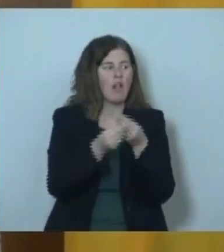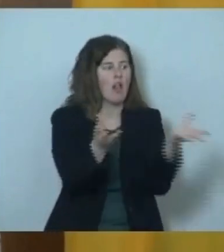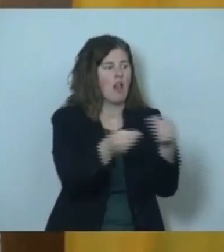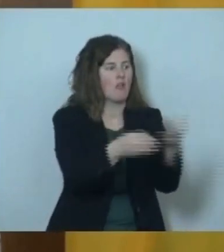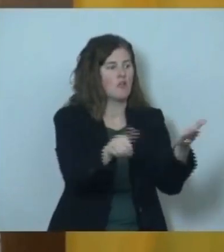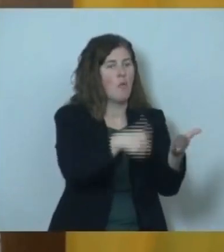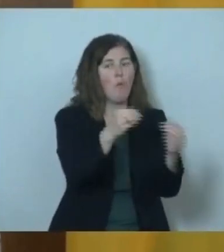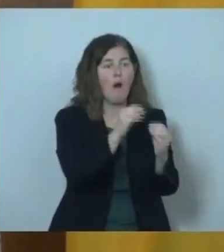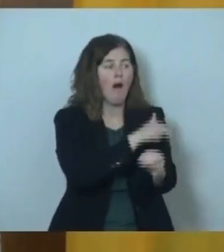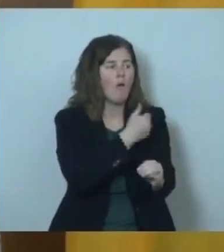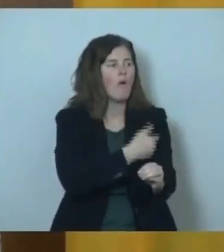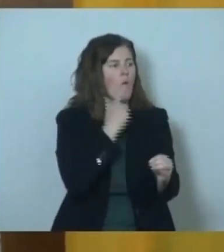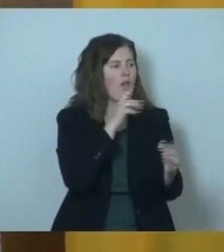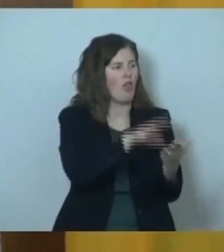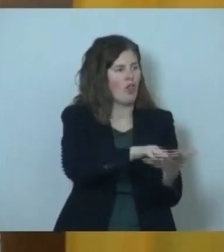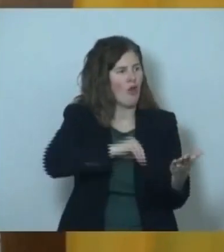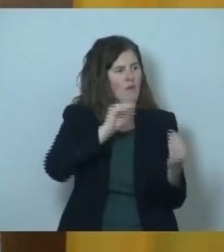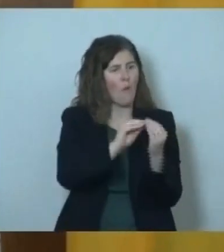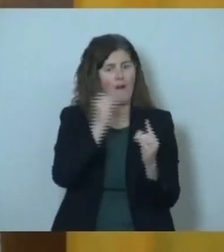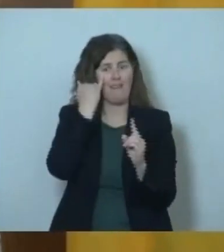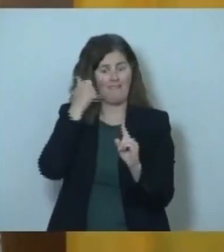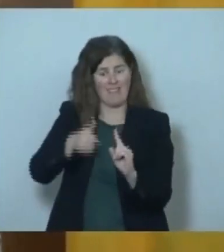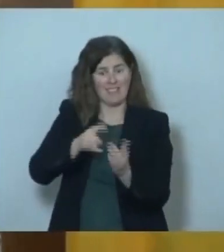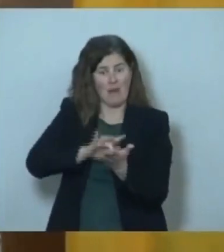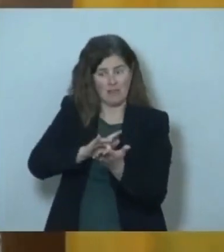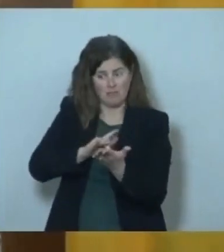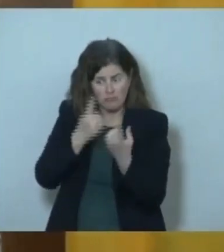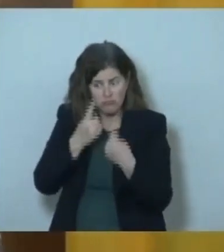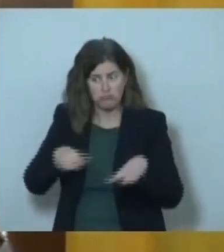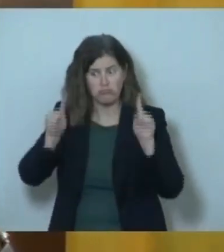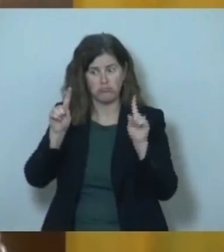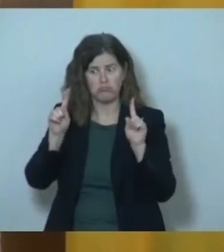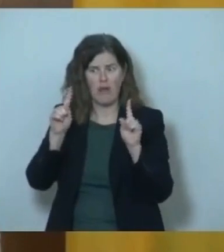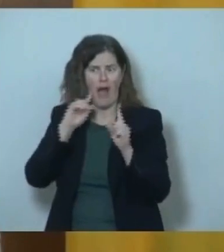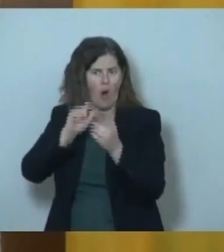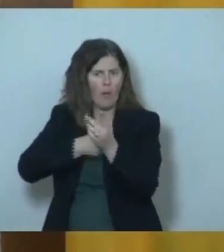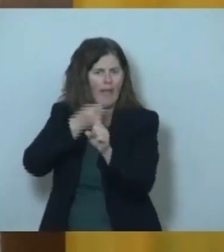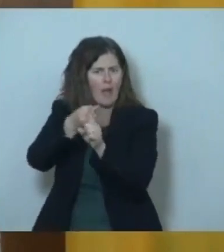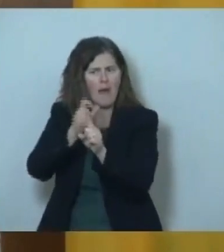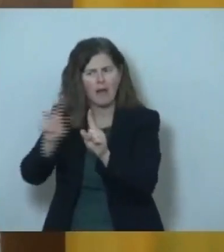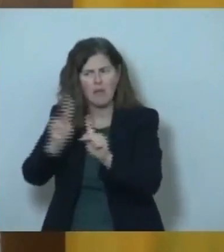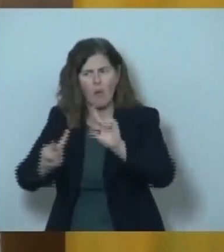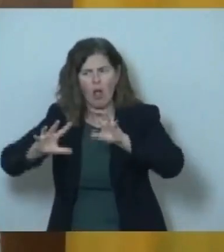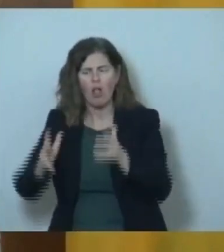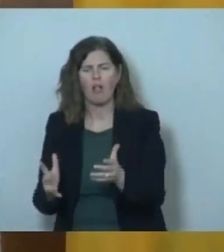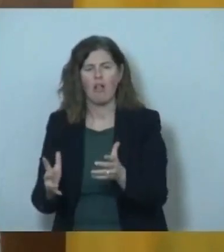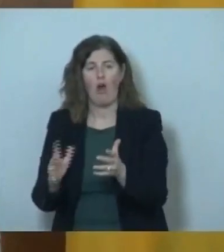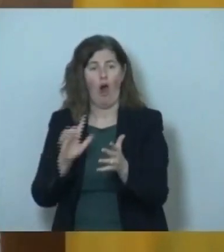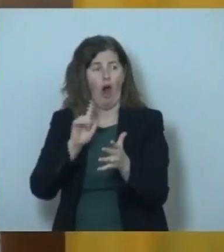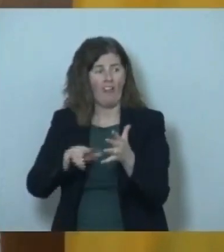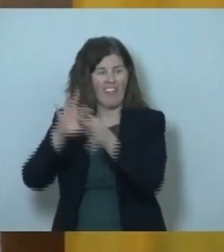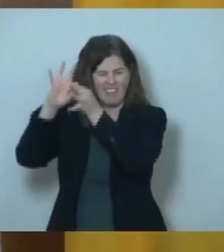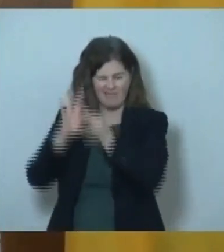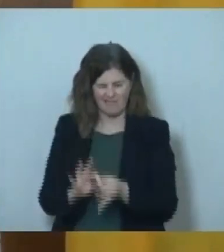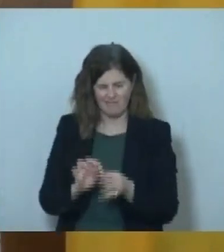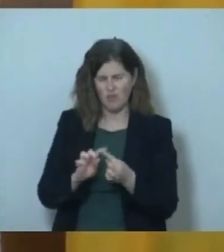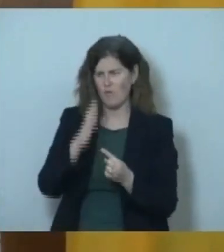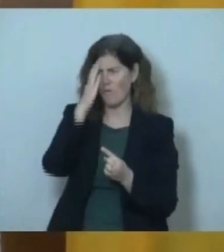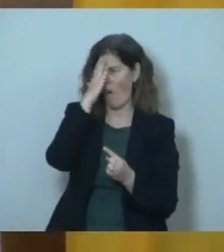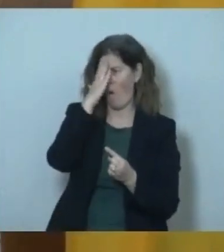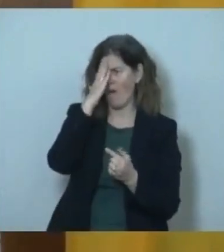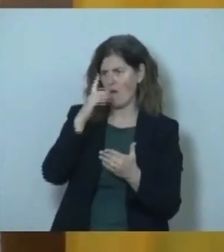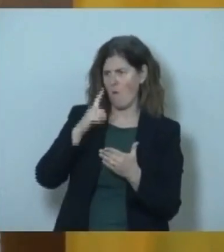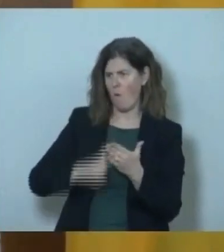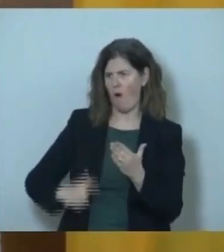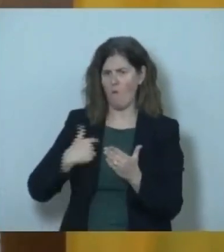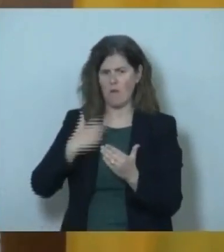learn data about the effectiveness of this treatment and on which populations. All of that ties to knowing as much as you can about what's